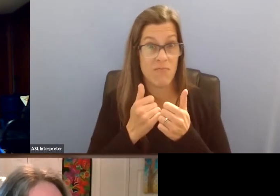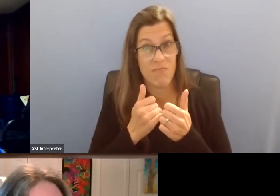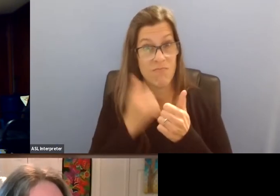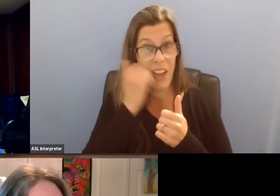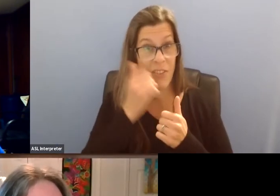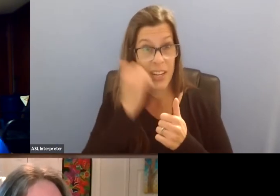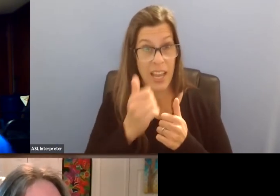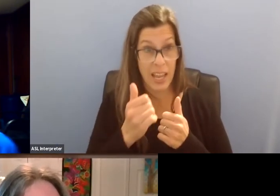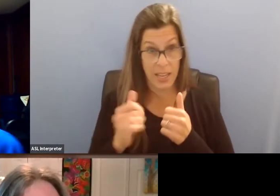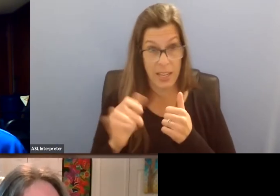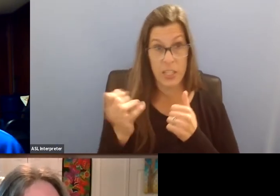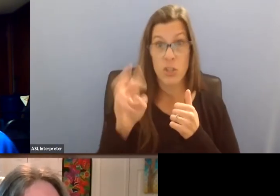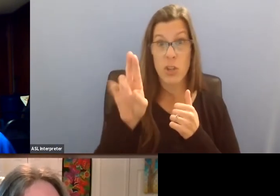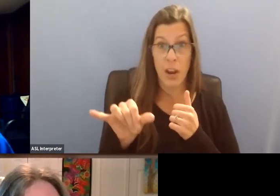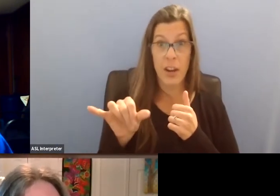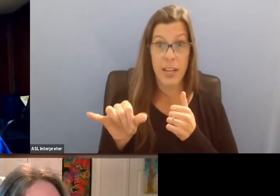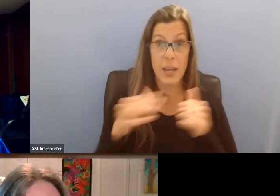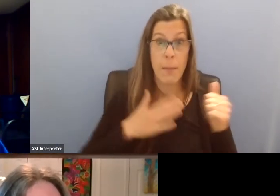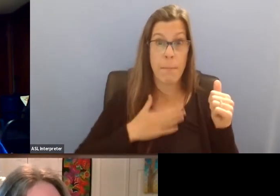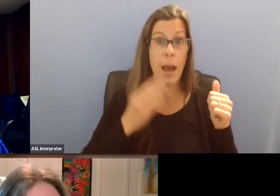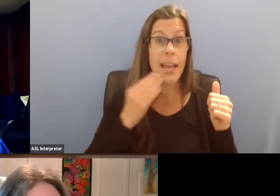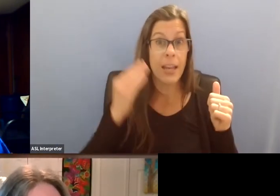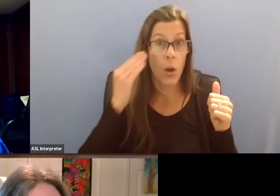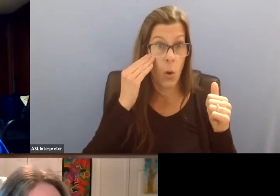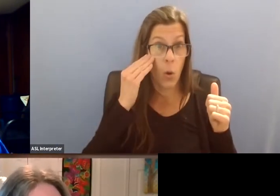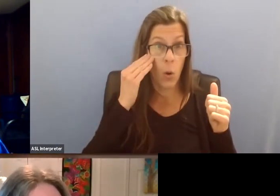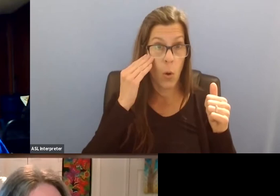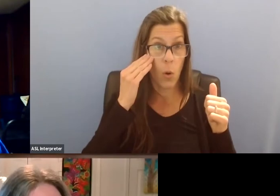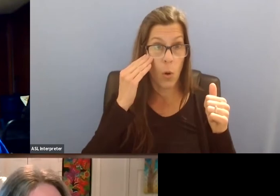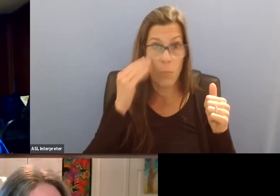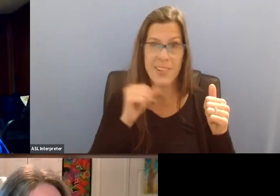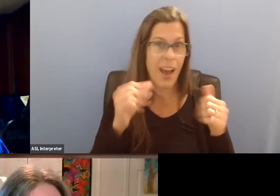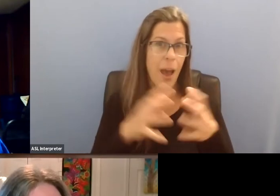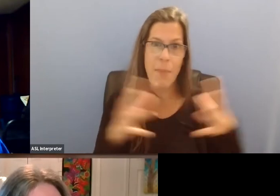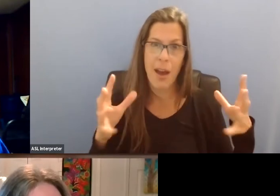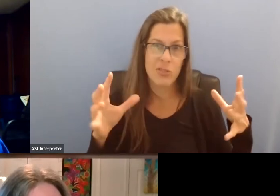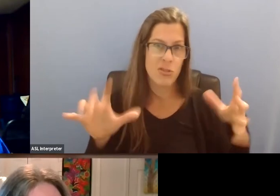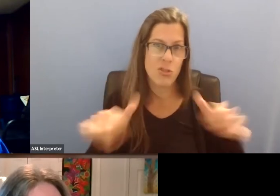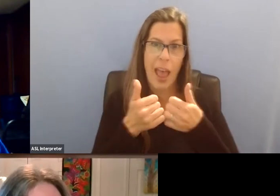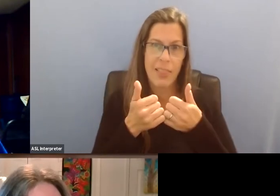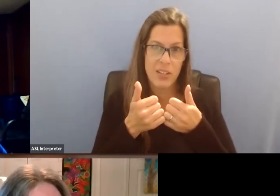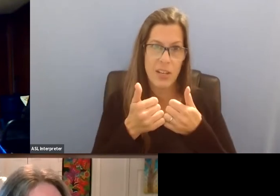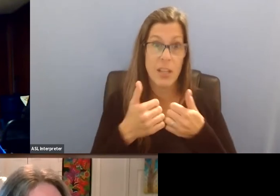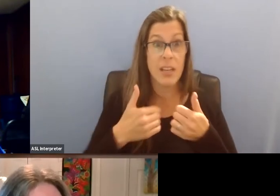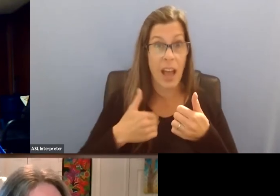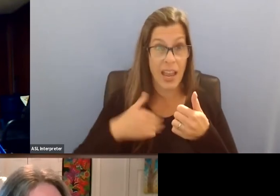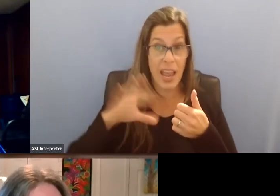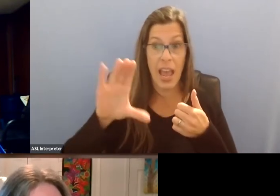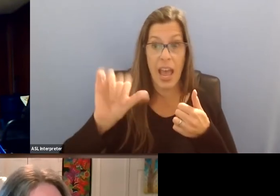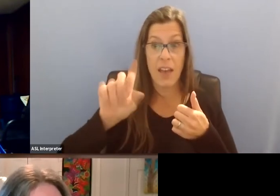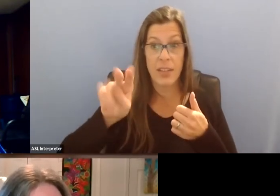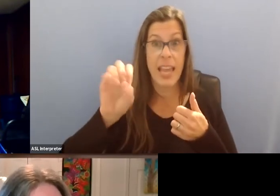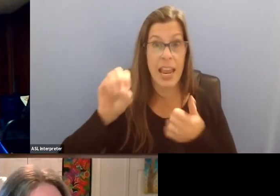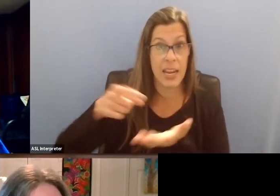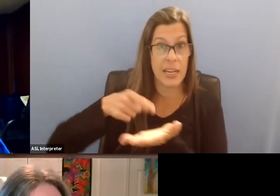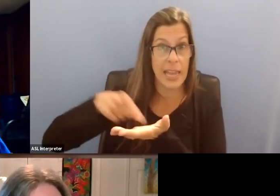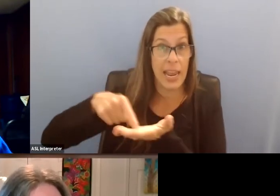Well, in my home, there's not very much that's challenging to me. I have a cane which I don't use when I'm in